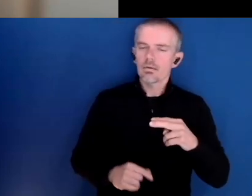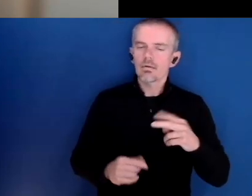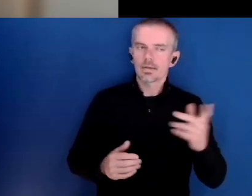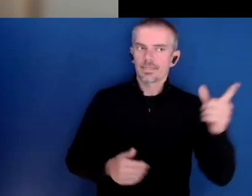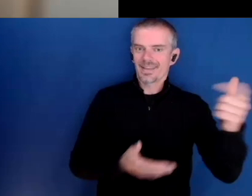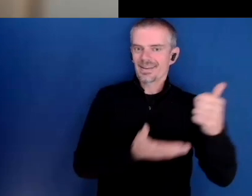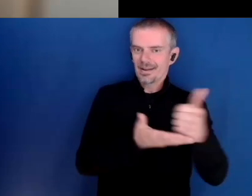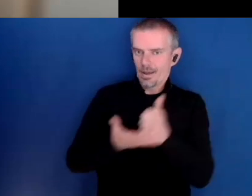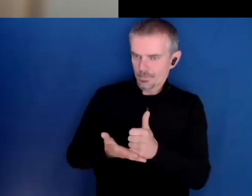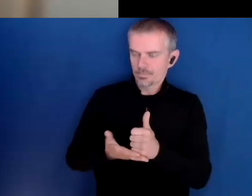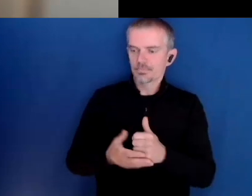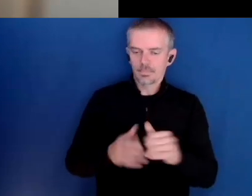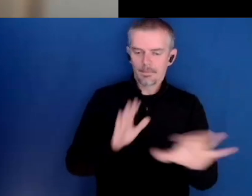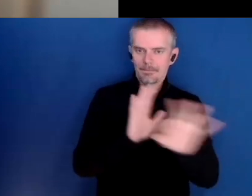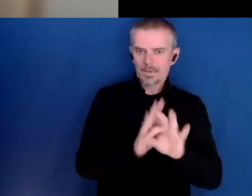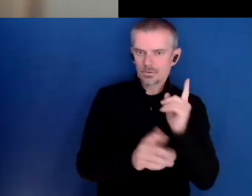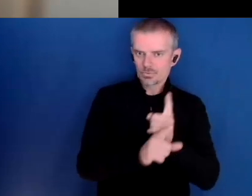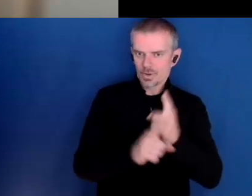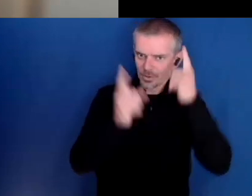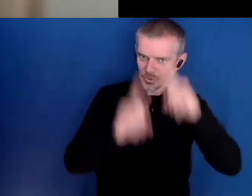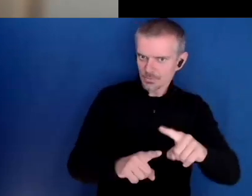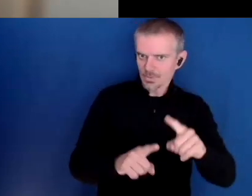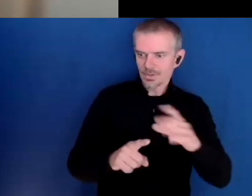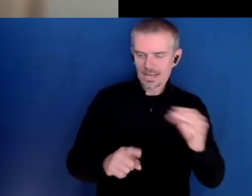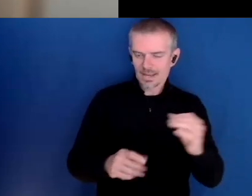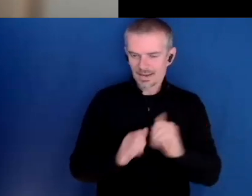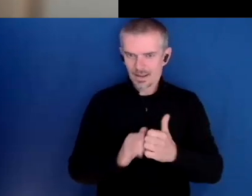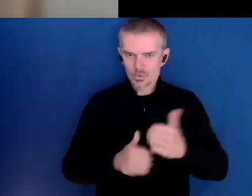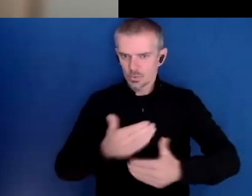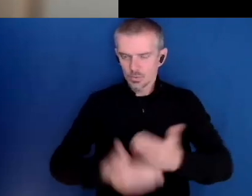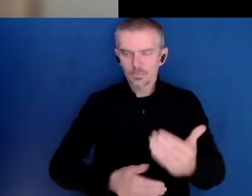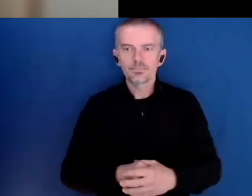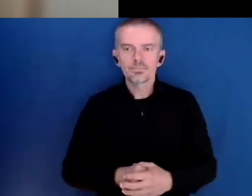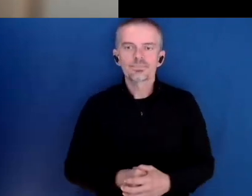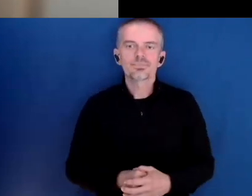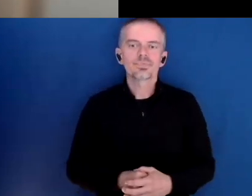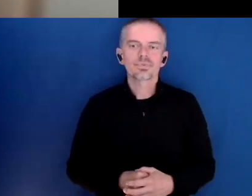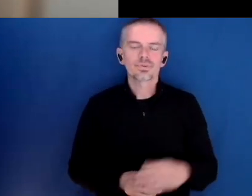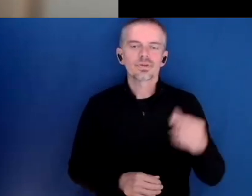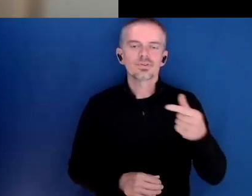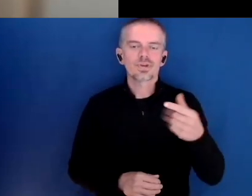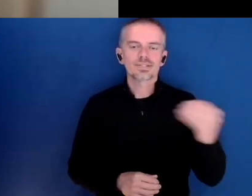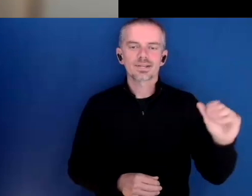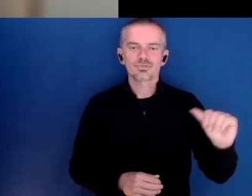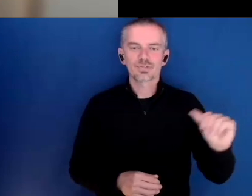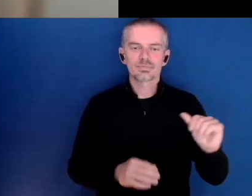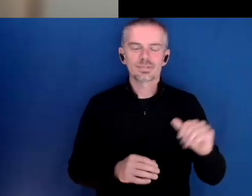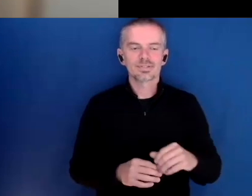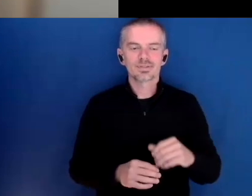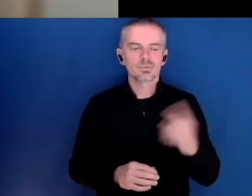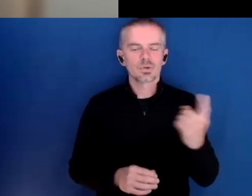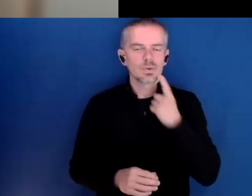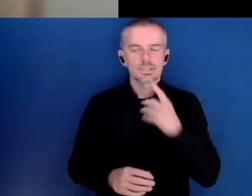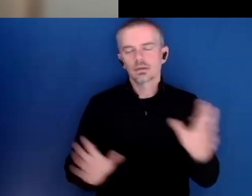instrument and where you need to go with it. So we have a saying in grants and agreements, it depends.